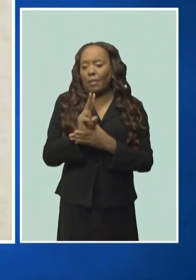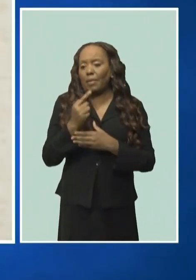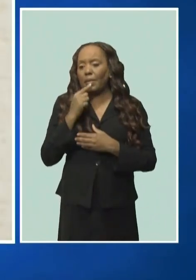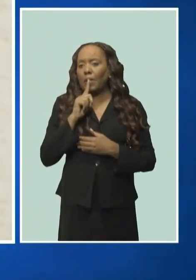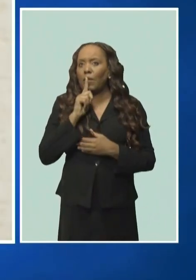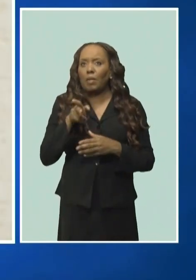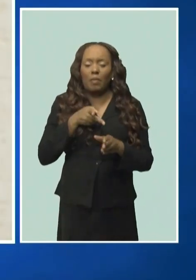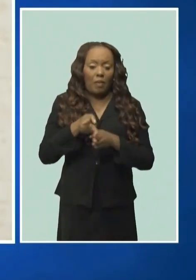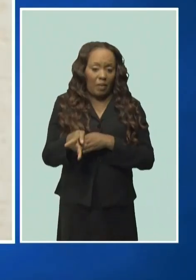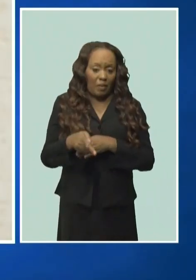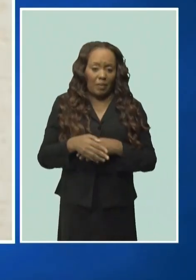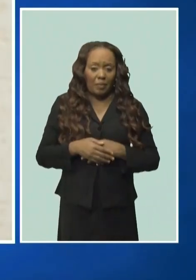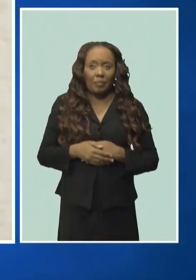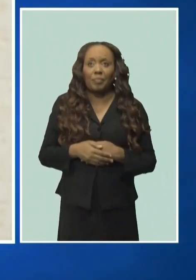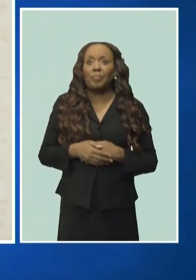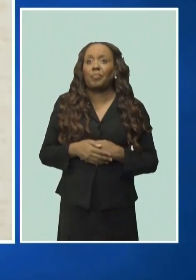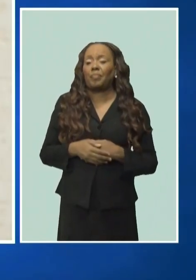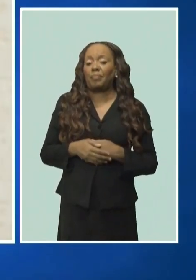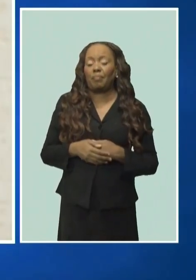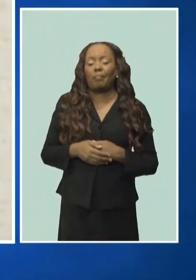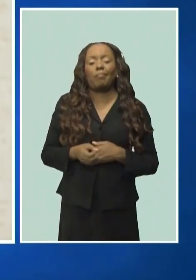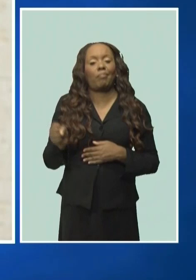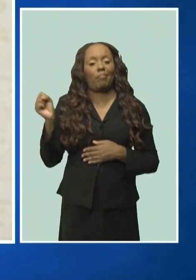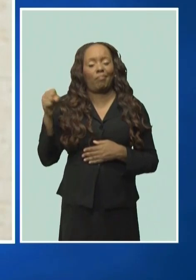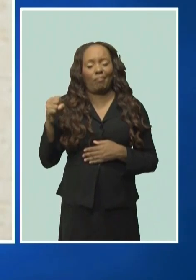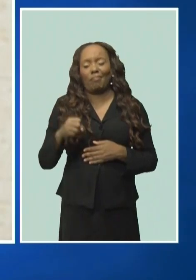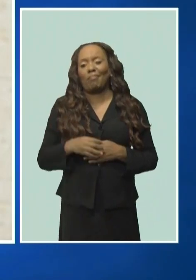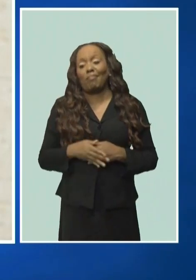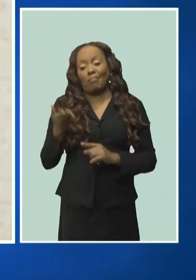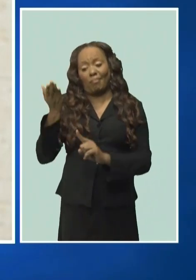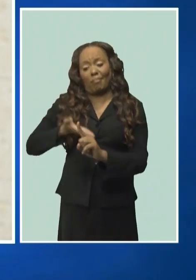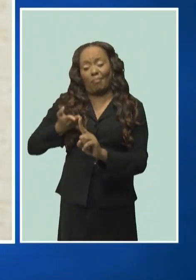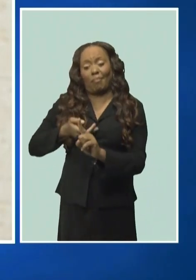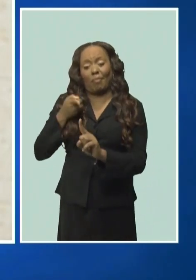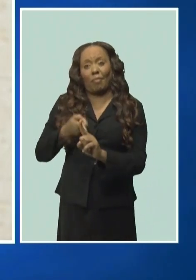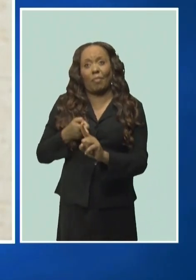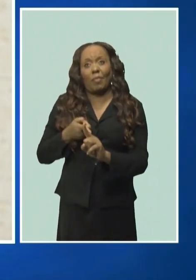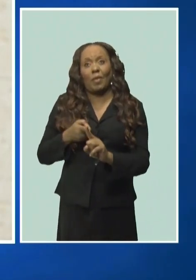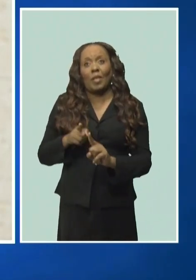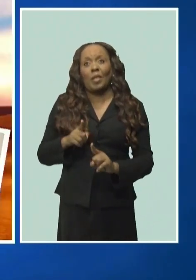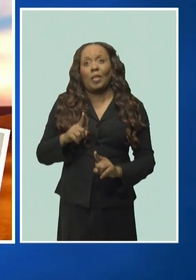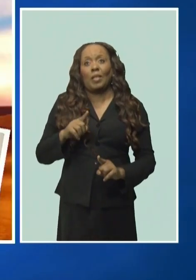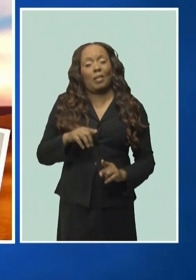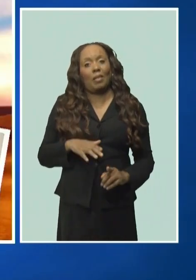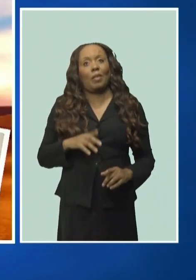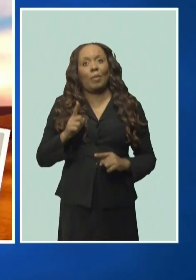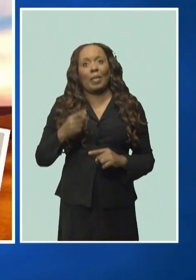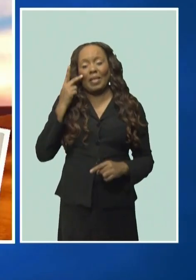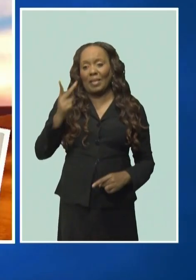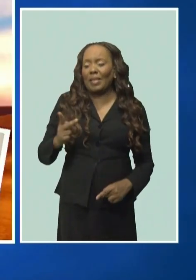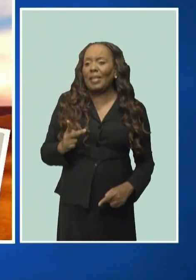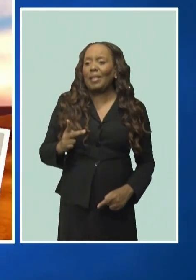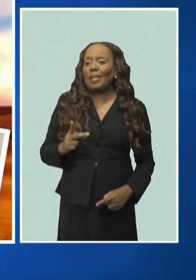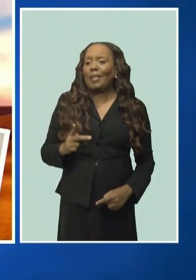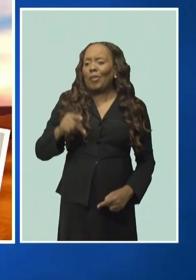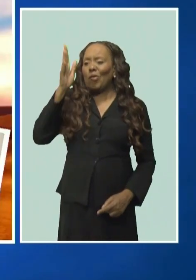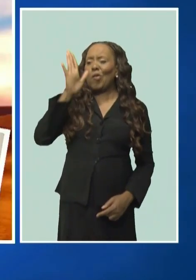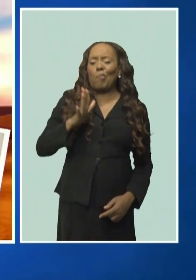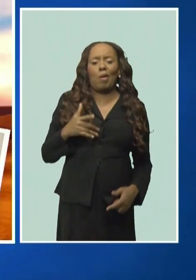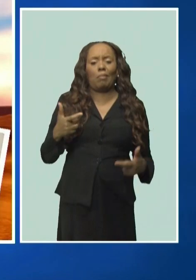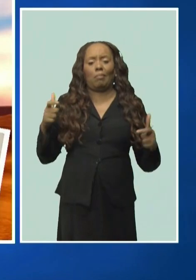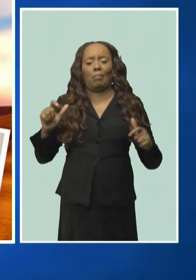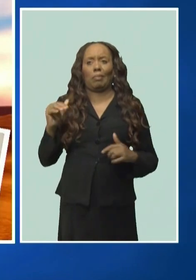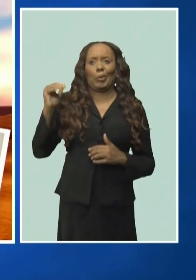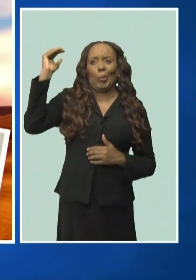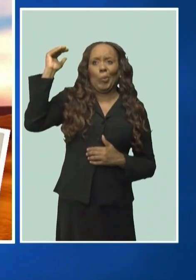professional. Yes, Grantley Watson was a man with an imposing physical stature and a voice that some may have